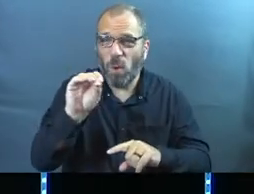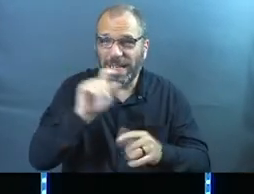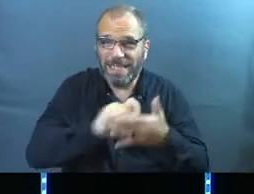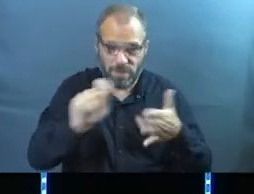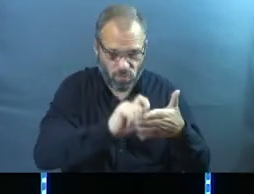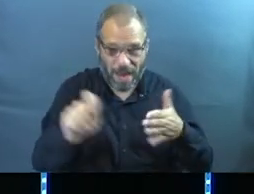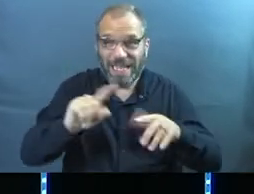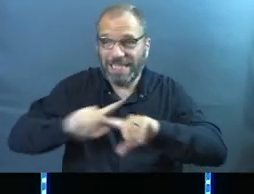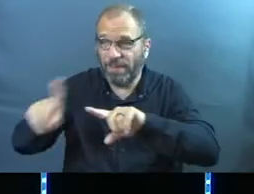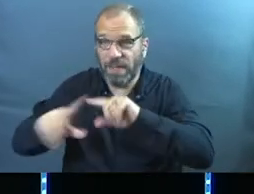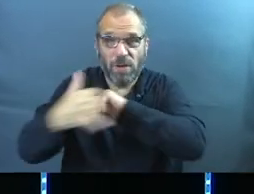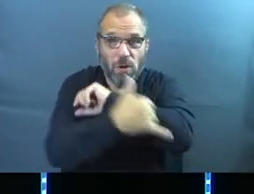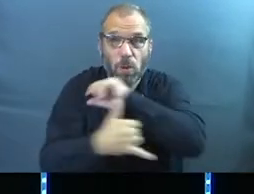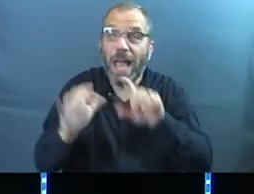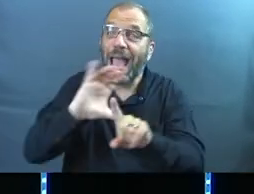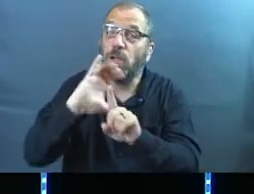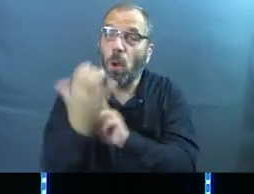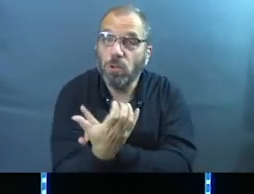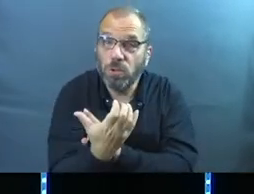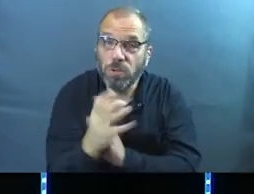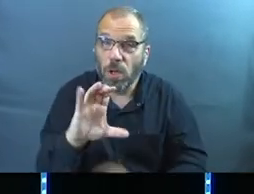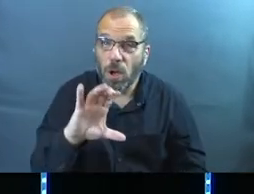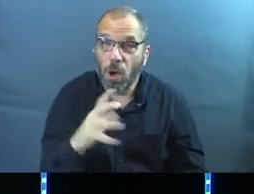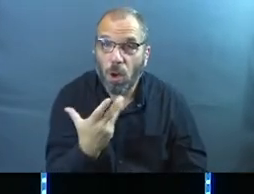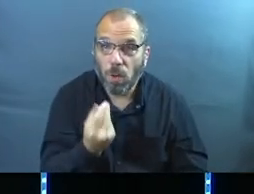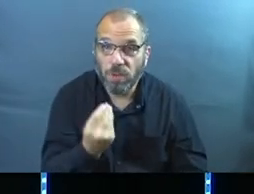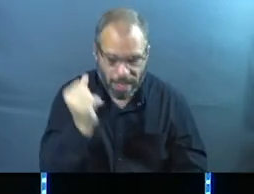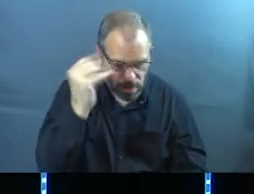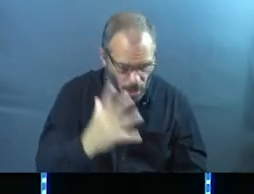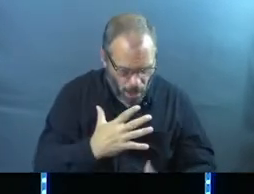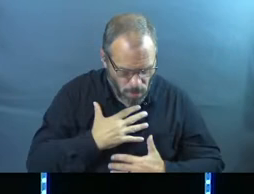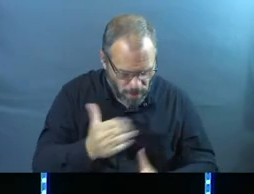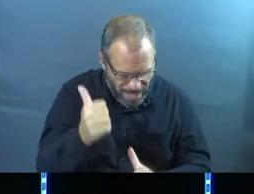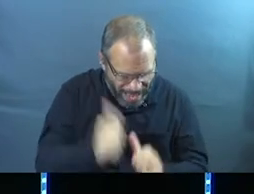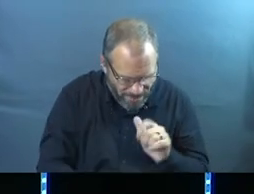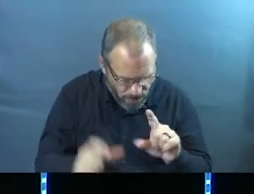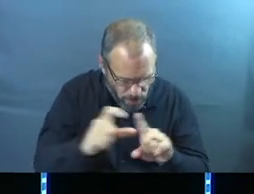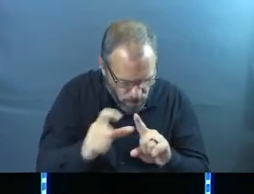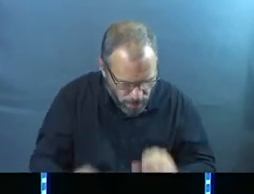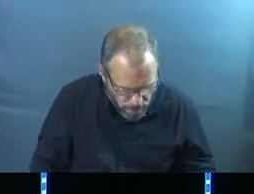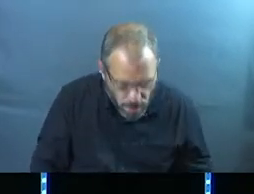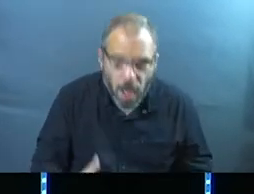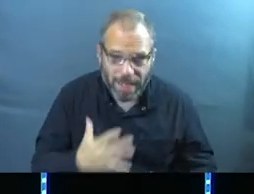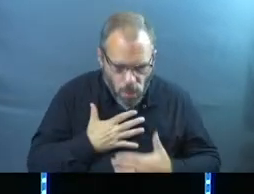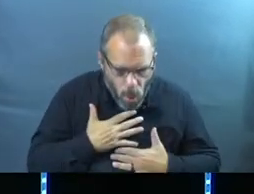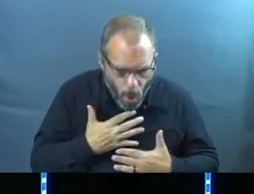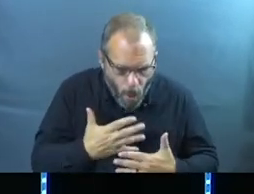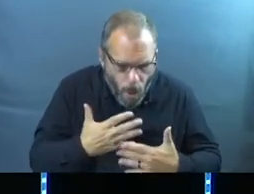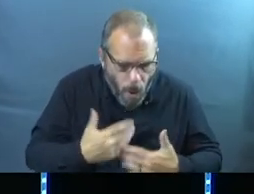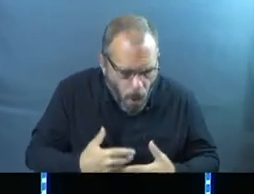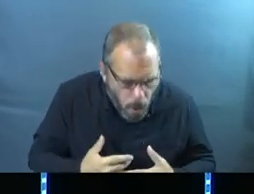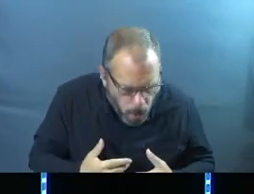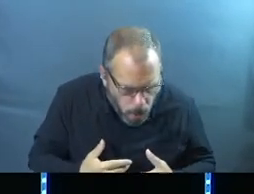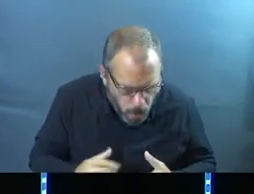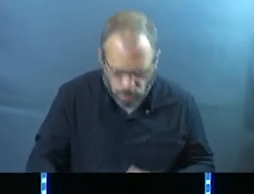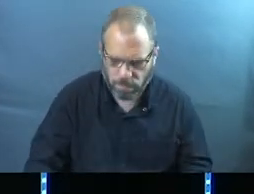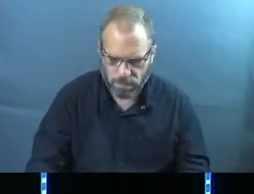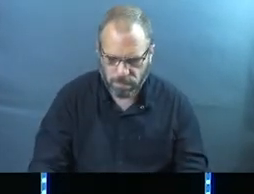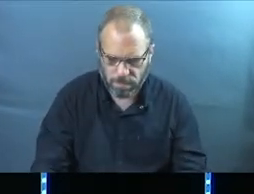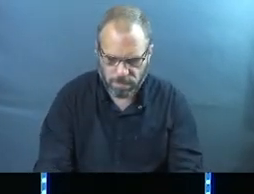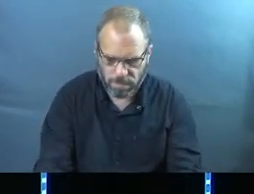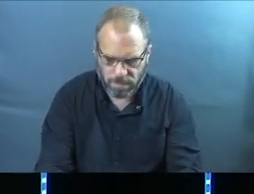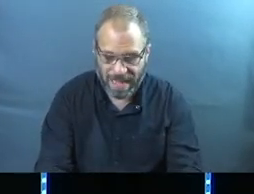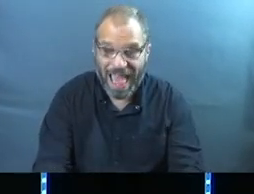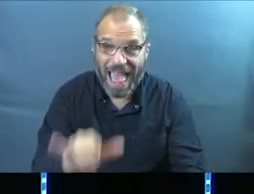in multiple countries and cultures, and God breathed every single word onto the page. And we believe that by